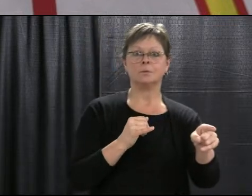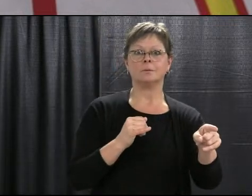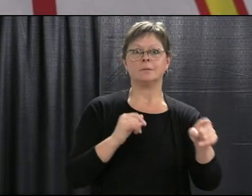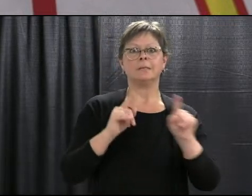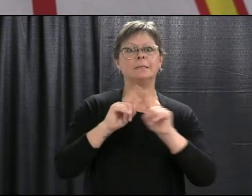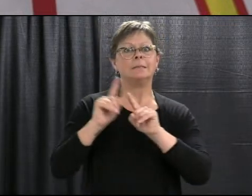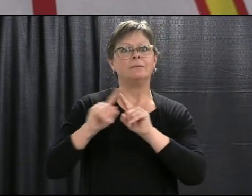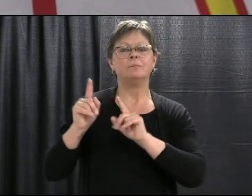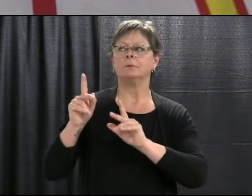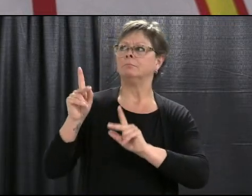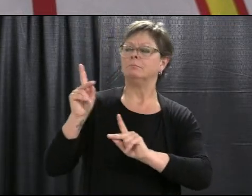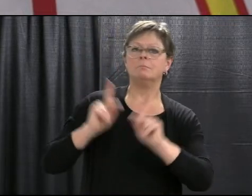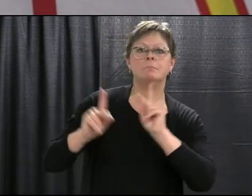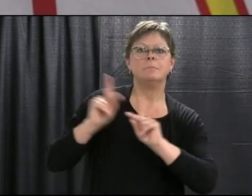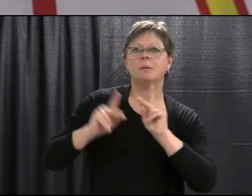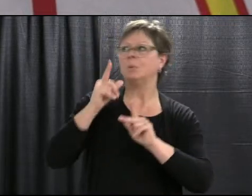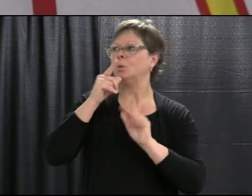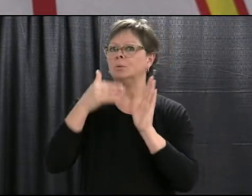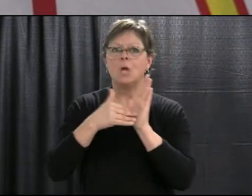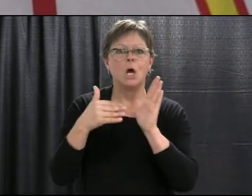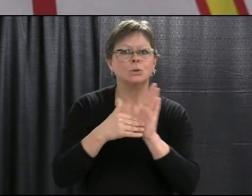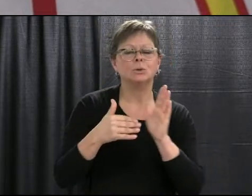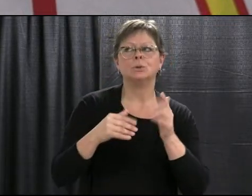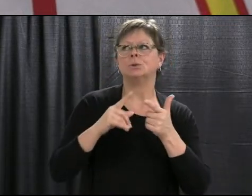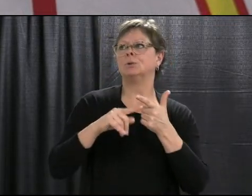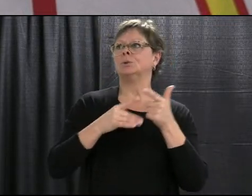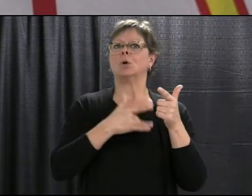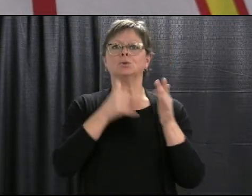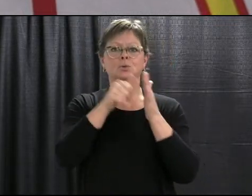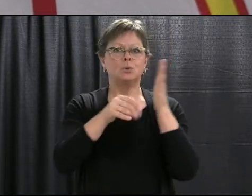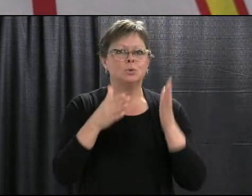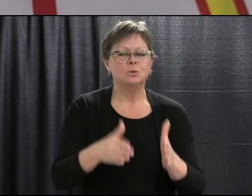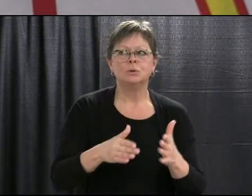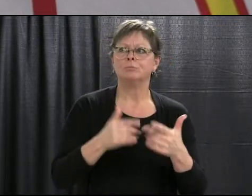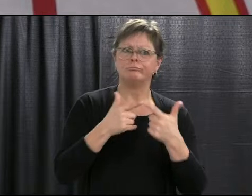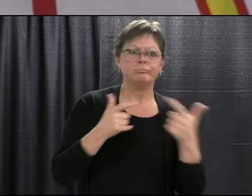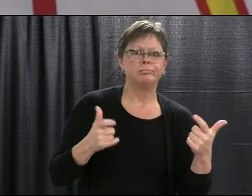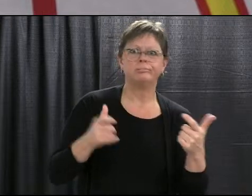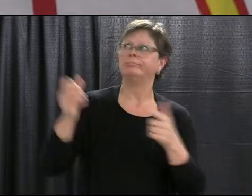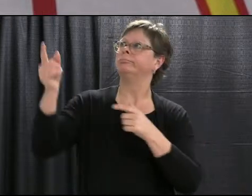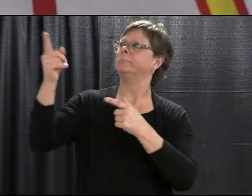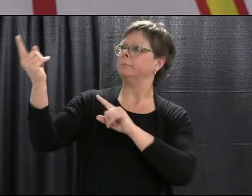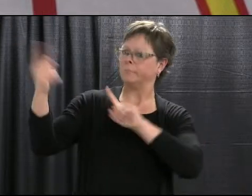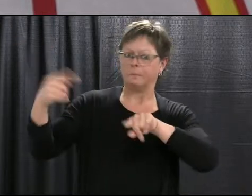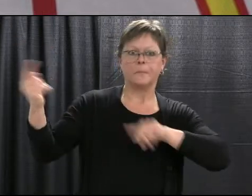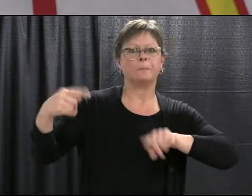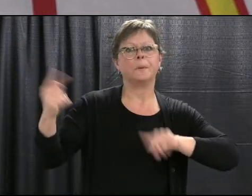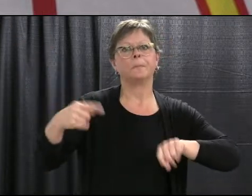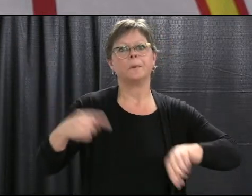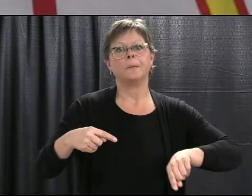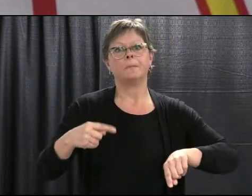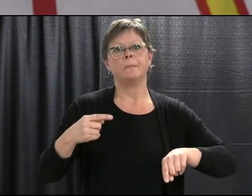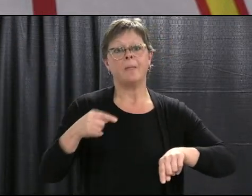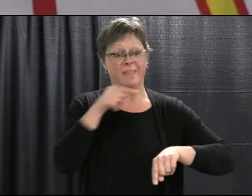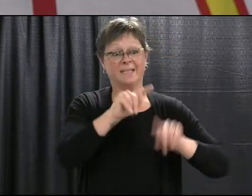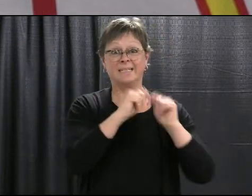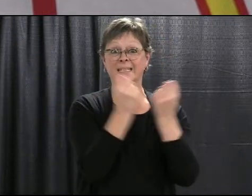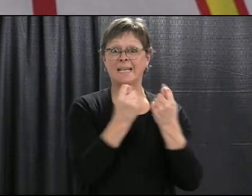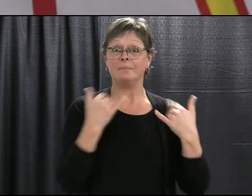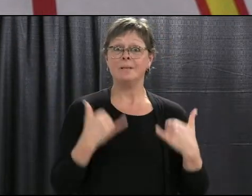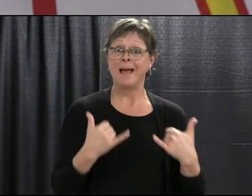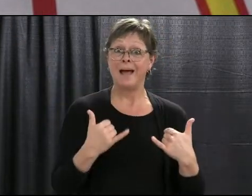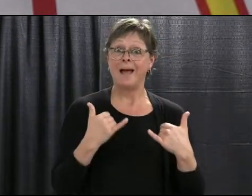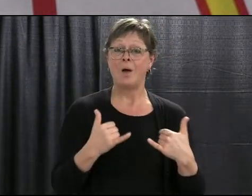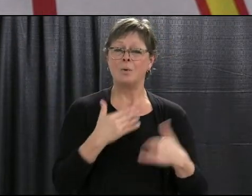assists, the physician, the cardiac surgeons, where we now have the strongest team we've ever had in the province. It's